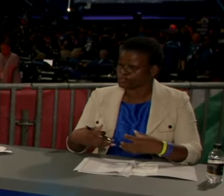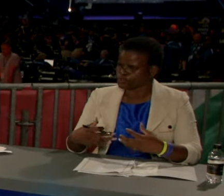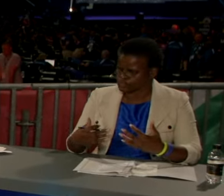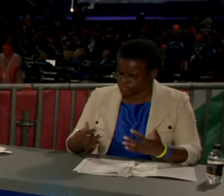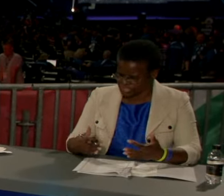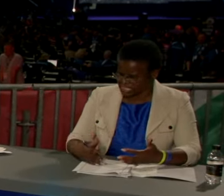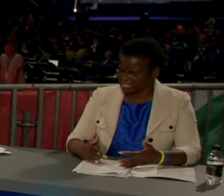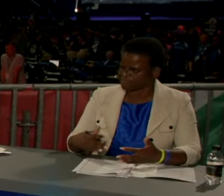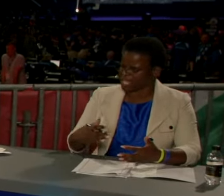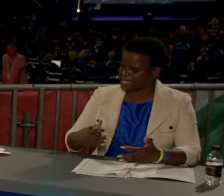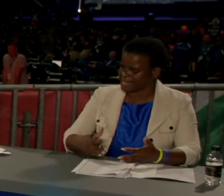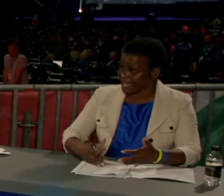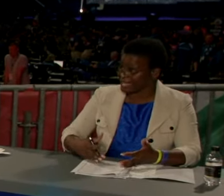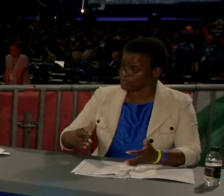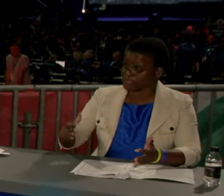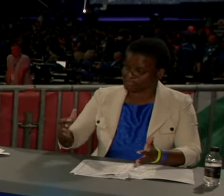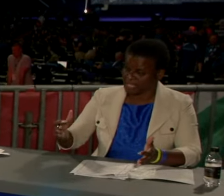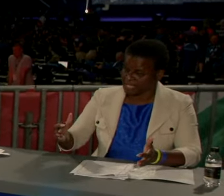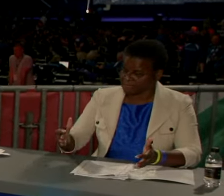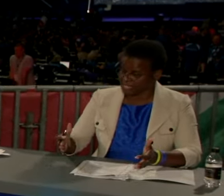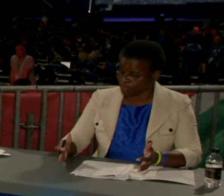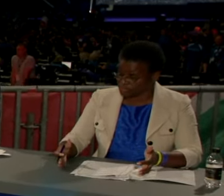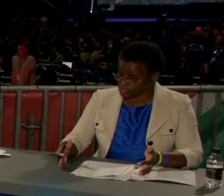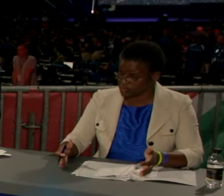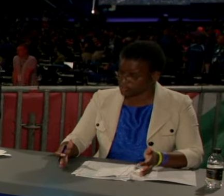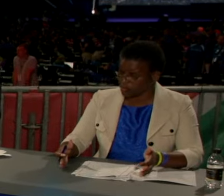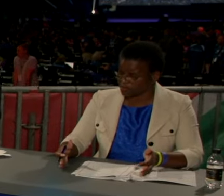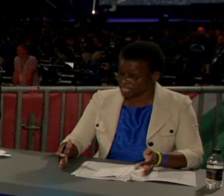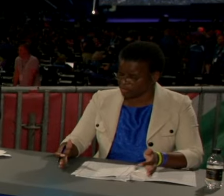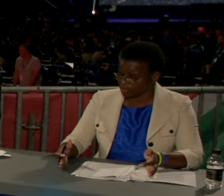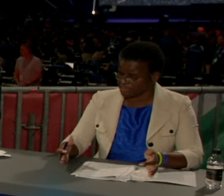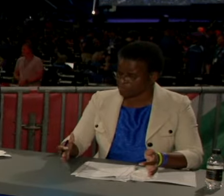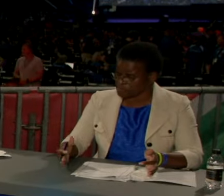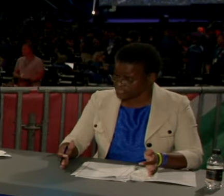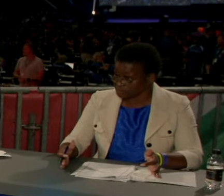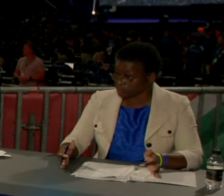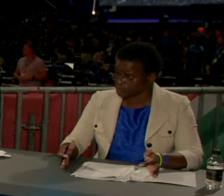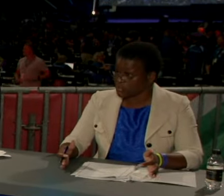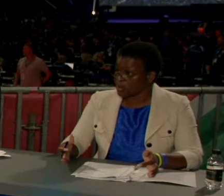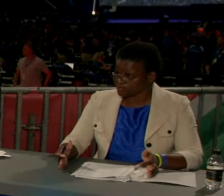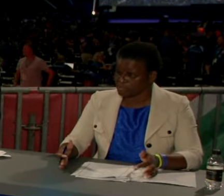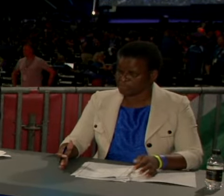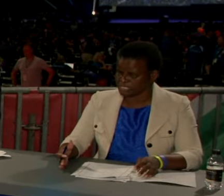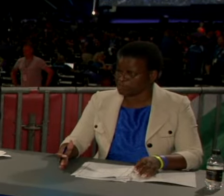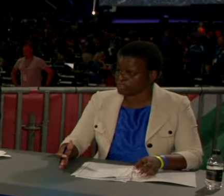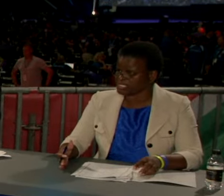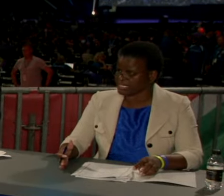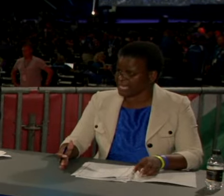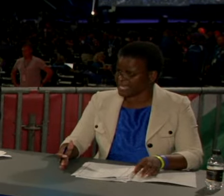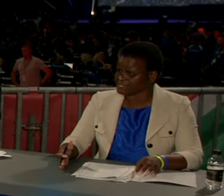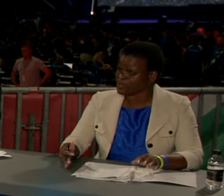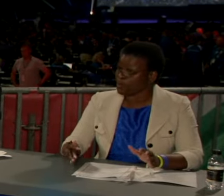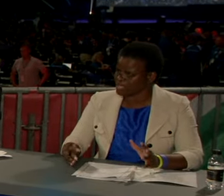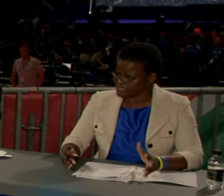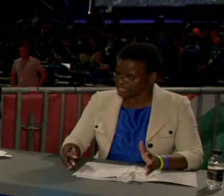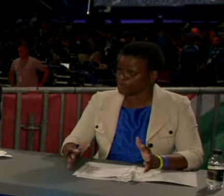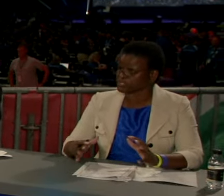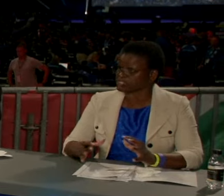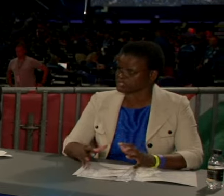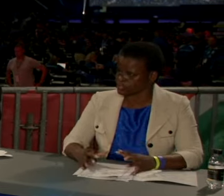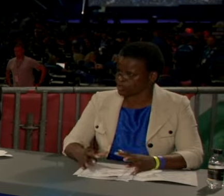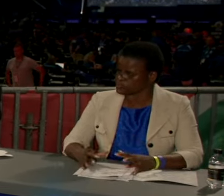amendments to see if they are in line with the constitution of and the principles of the Democratic Alliance. Once